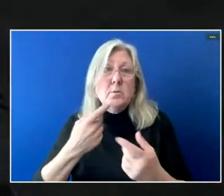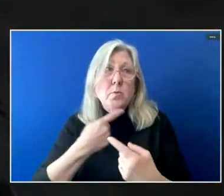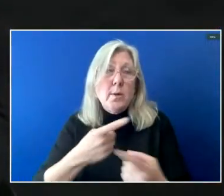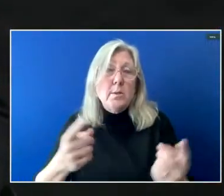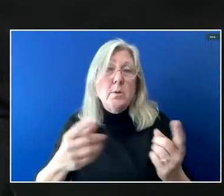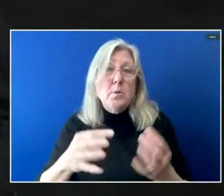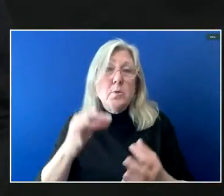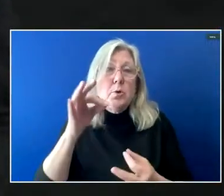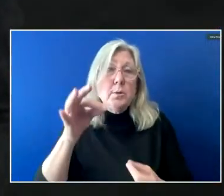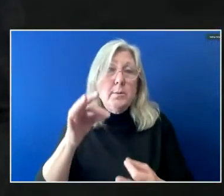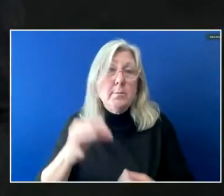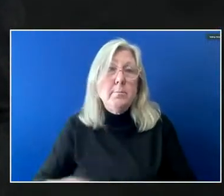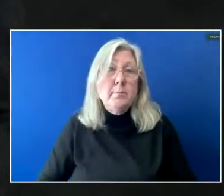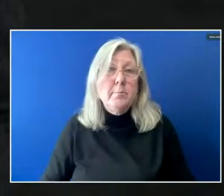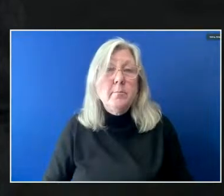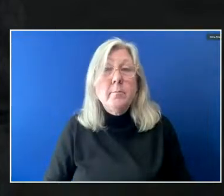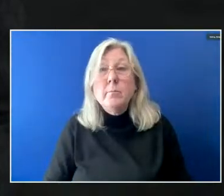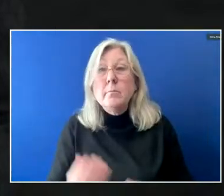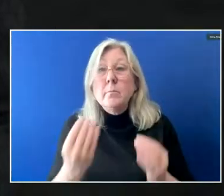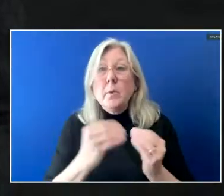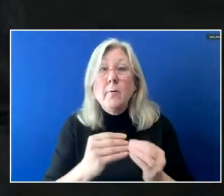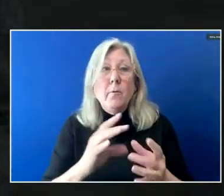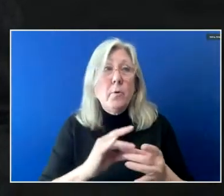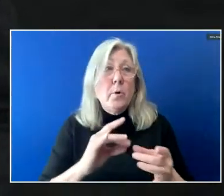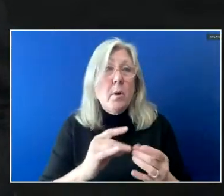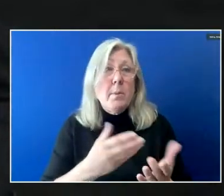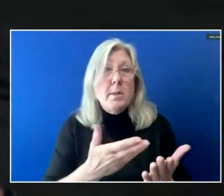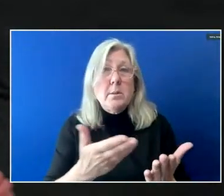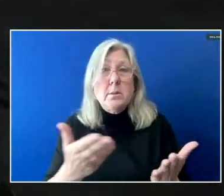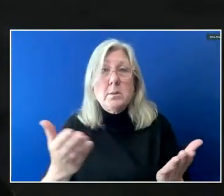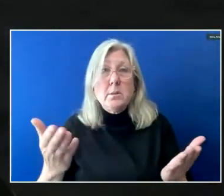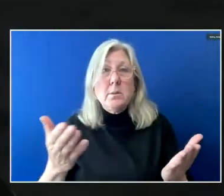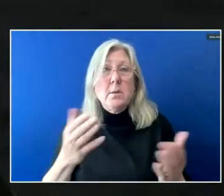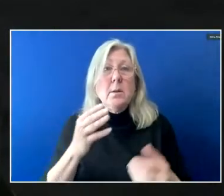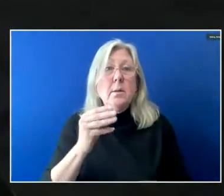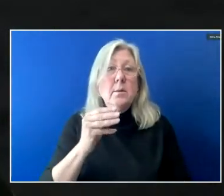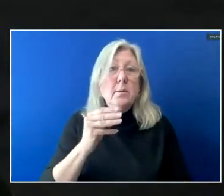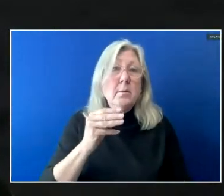rejection any further comments M